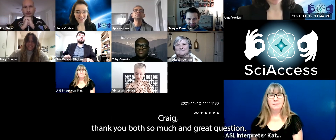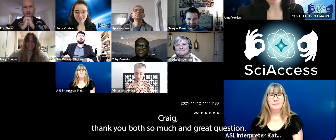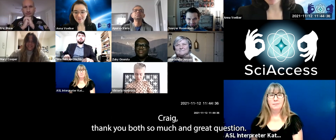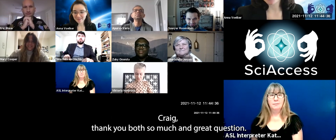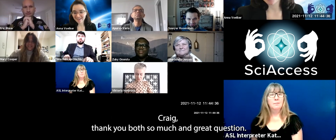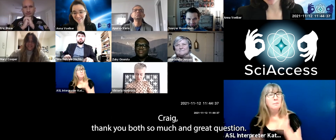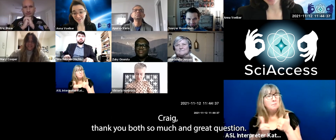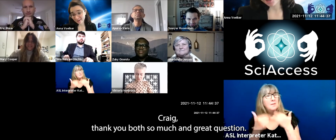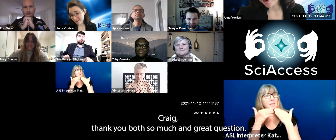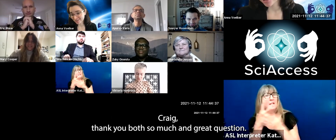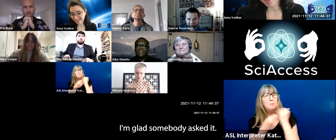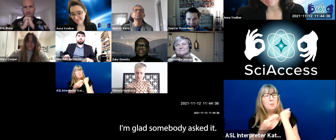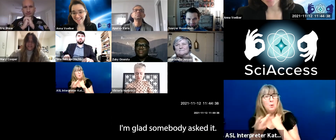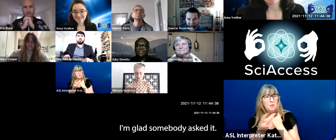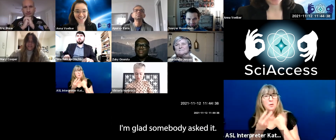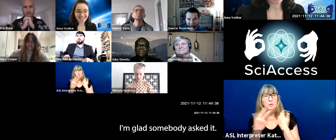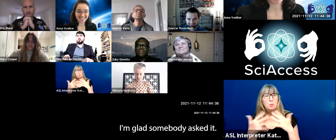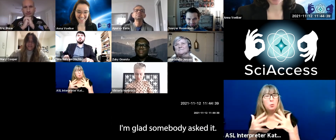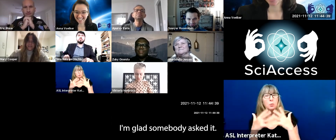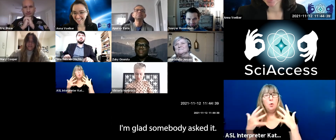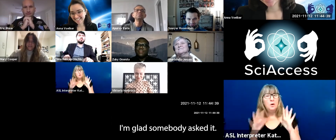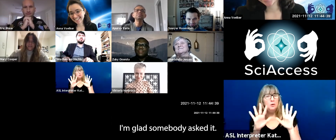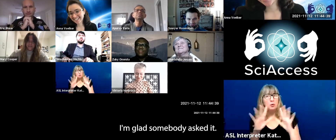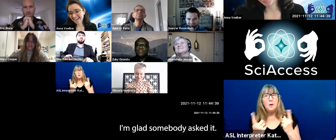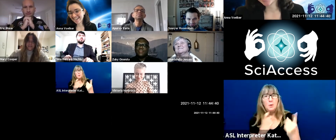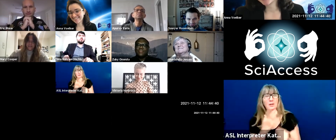Great. Thank you both so much. And great question. I'm glad somebody asked it.